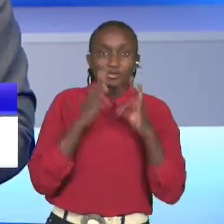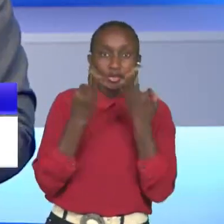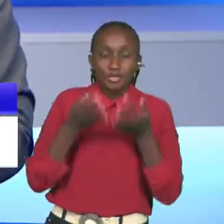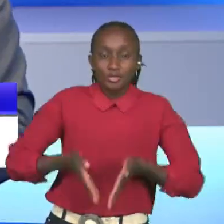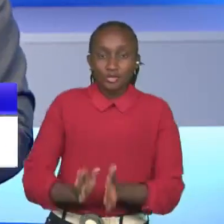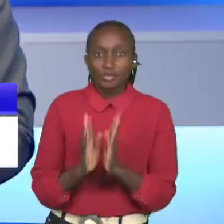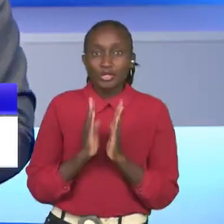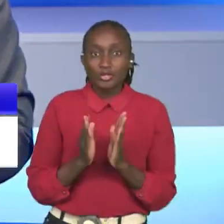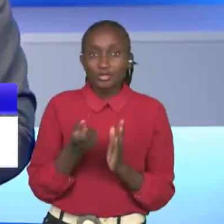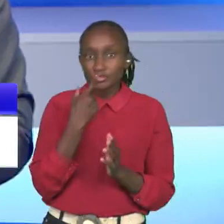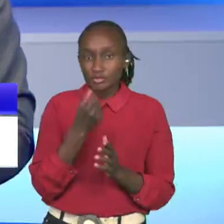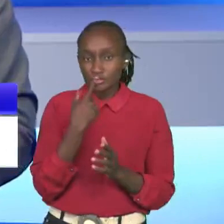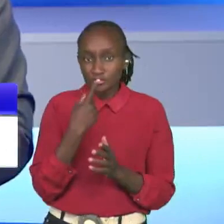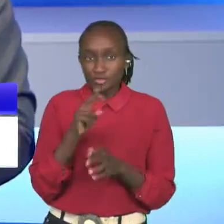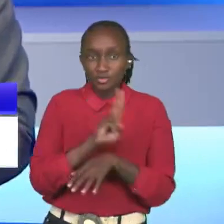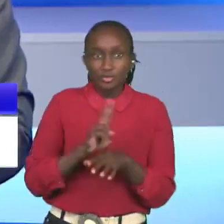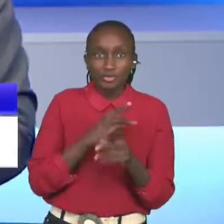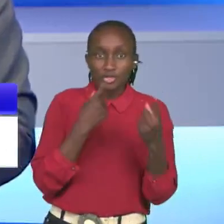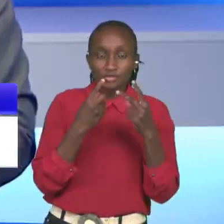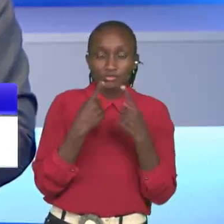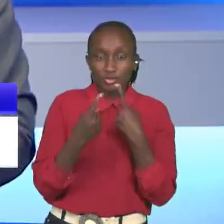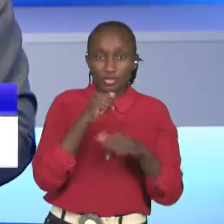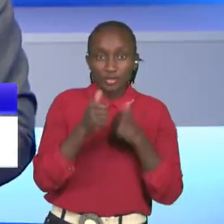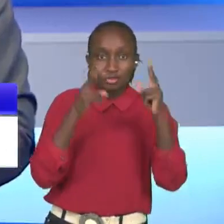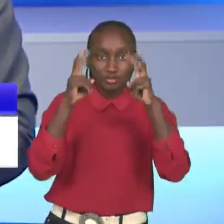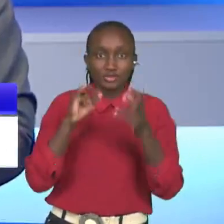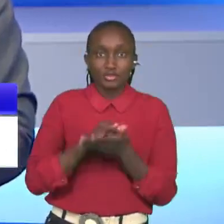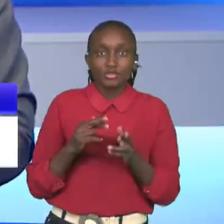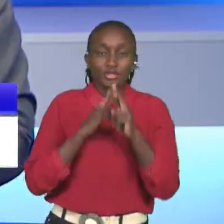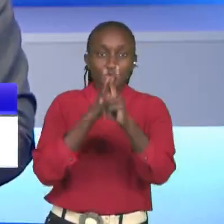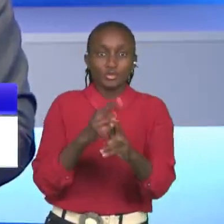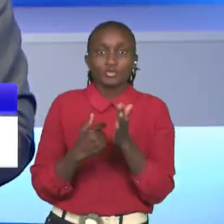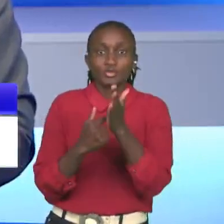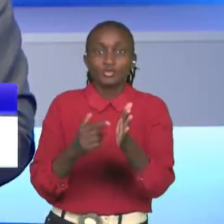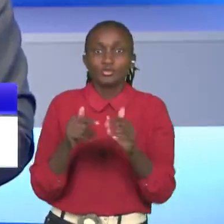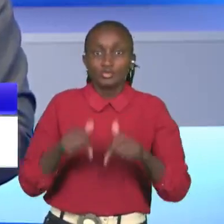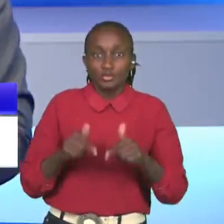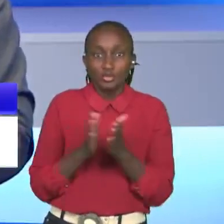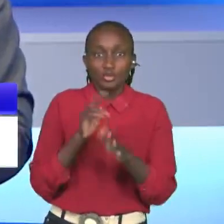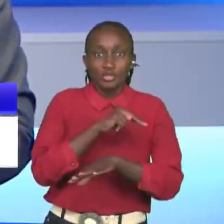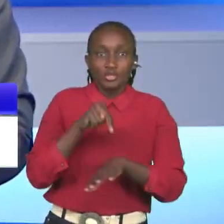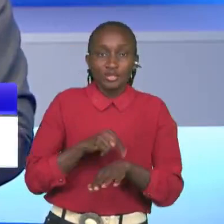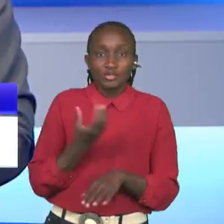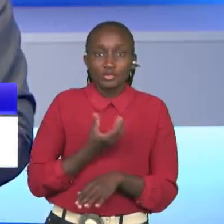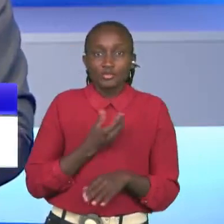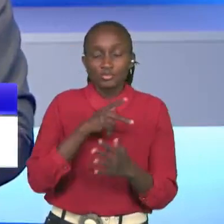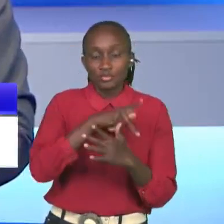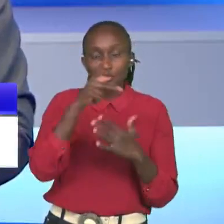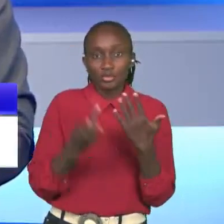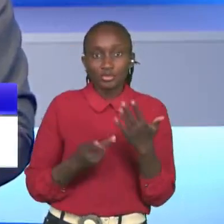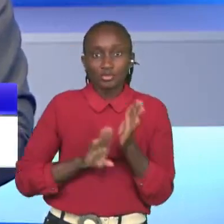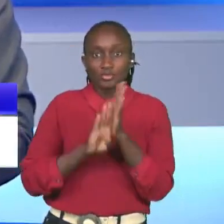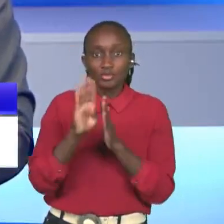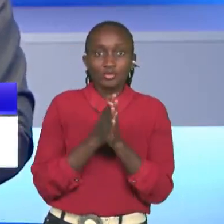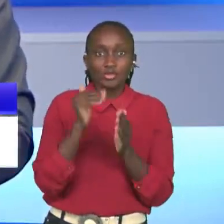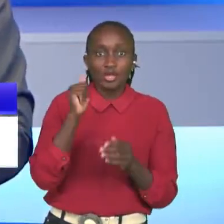not comfortable in discussing the topic. This is according to a report released today by the National Council for Population Development and